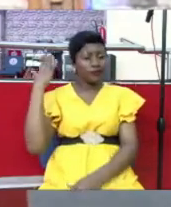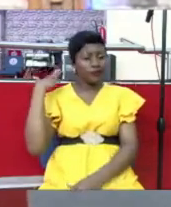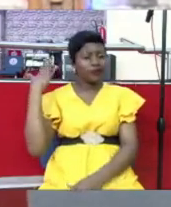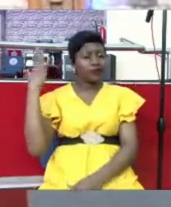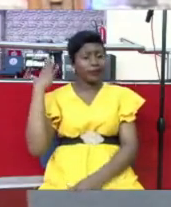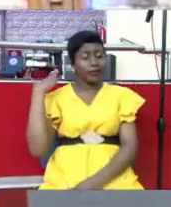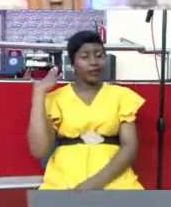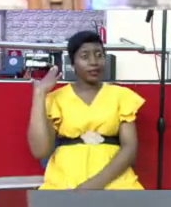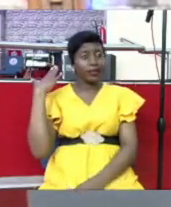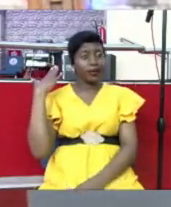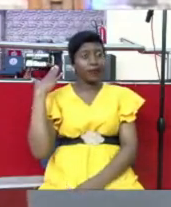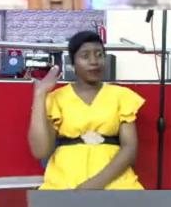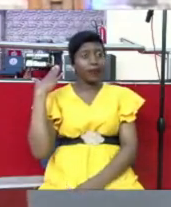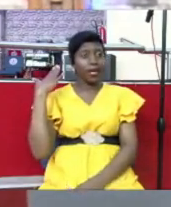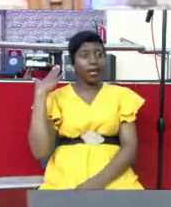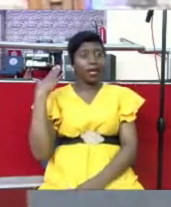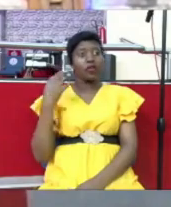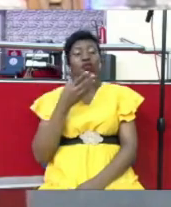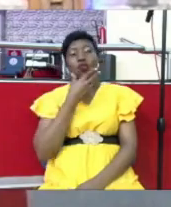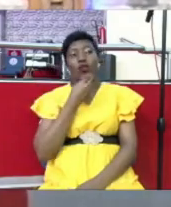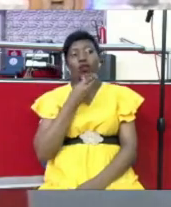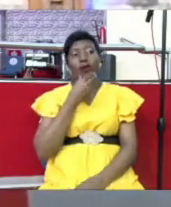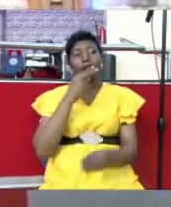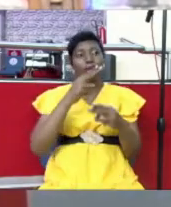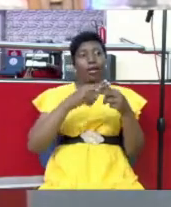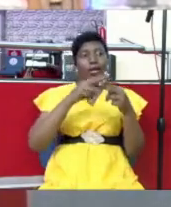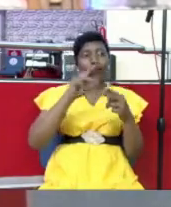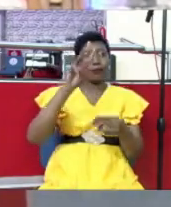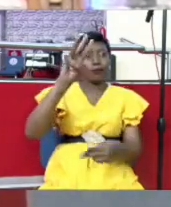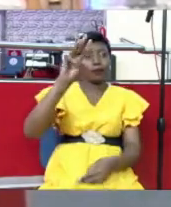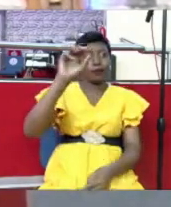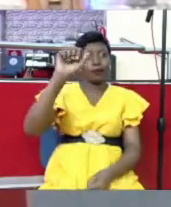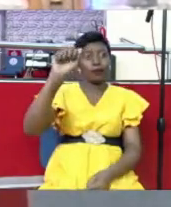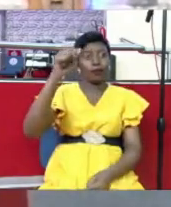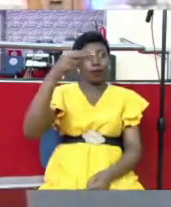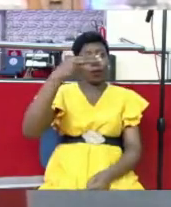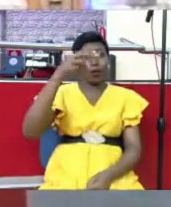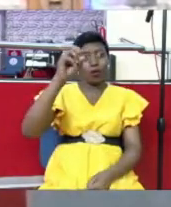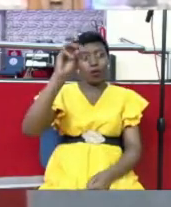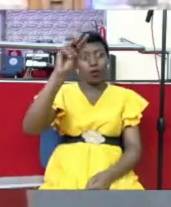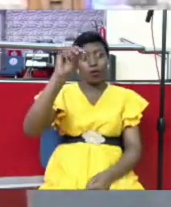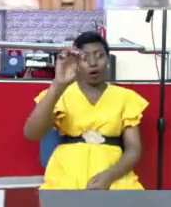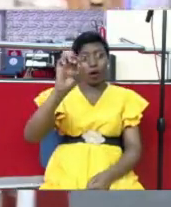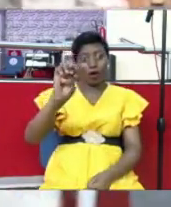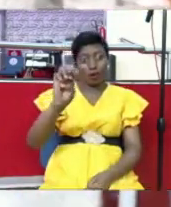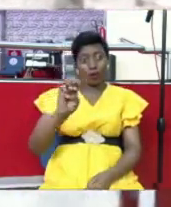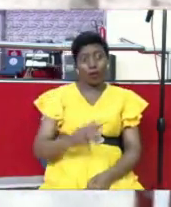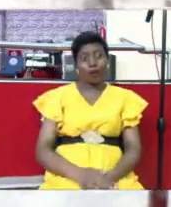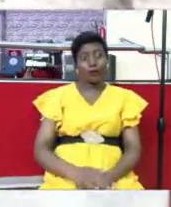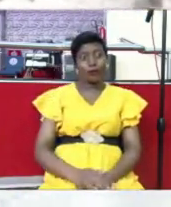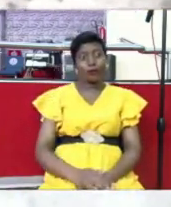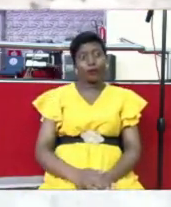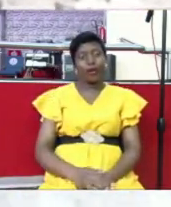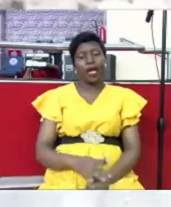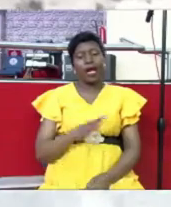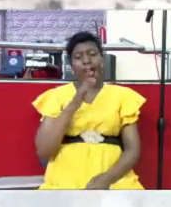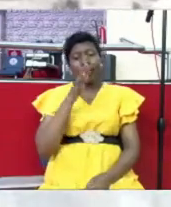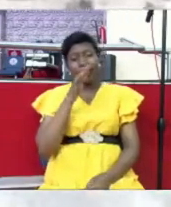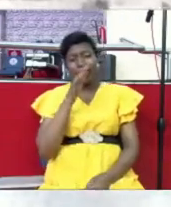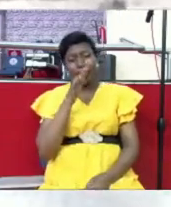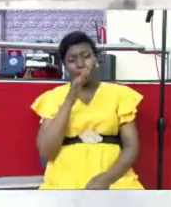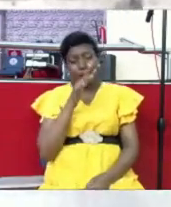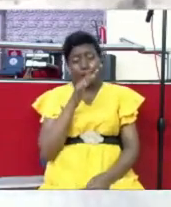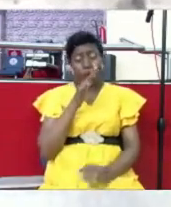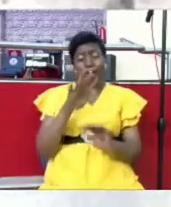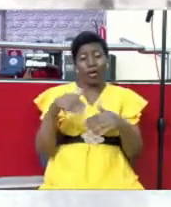He was a brother by the name Wahome somebody. And he spoke, he gave us an